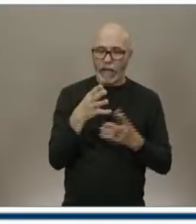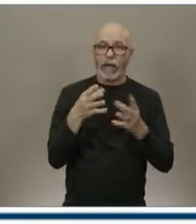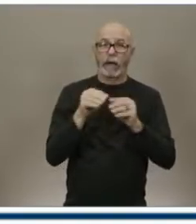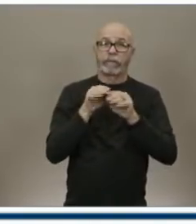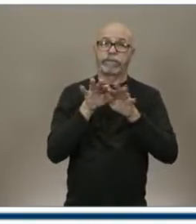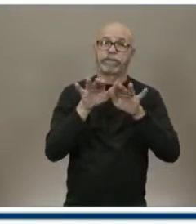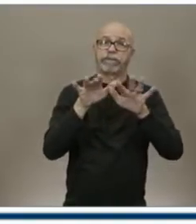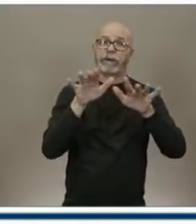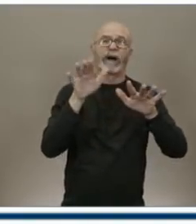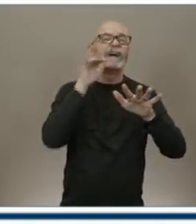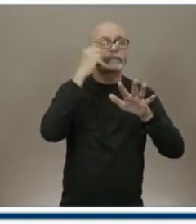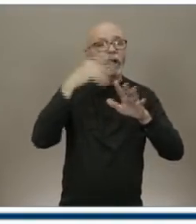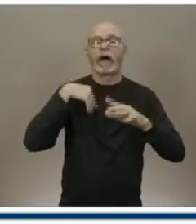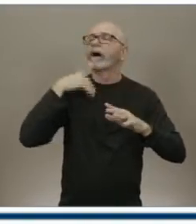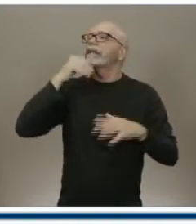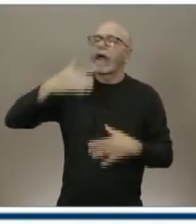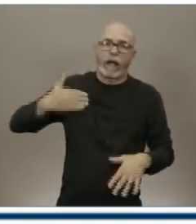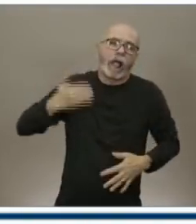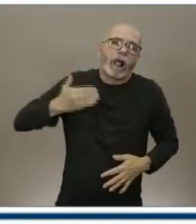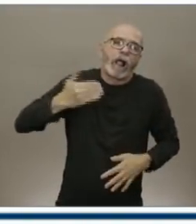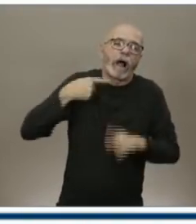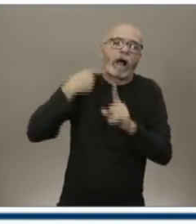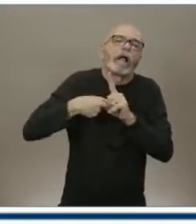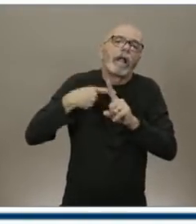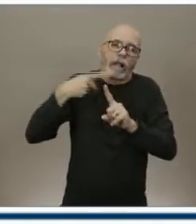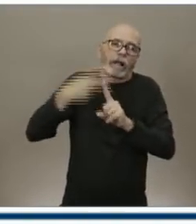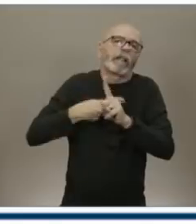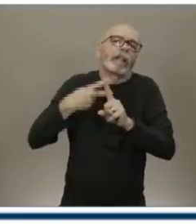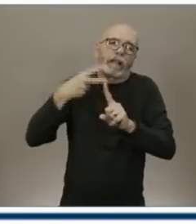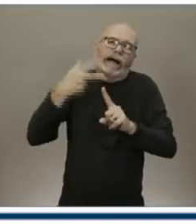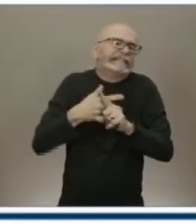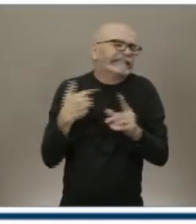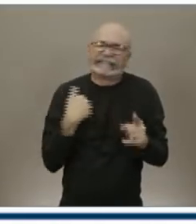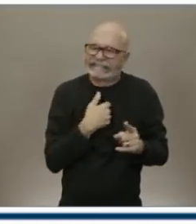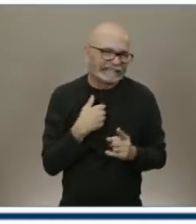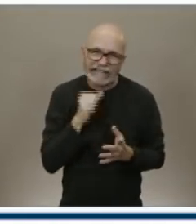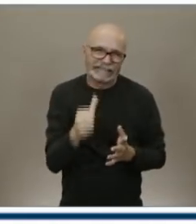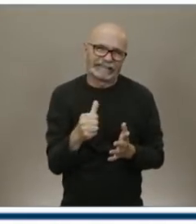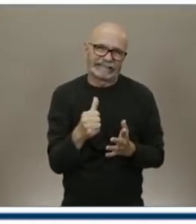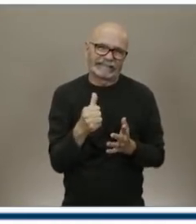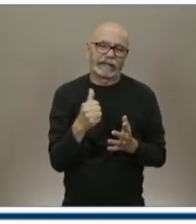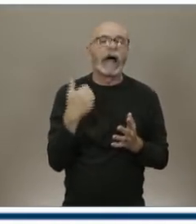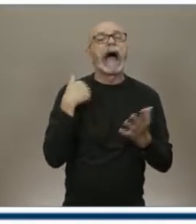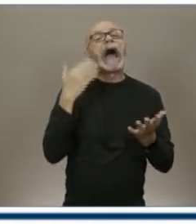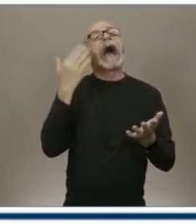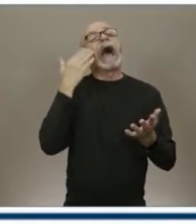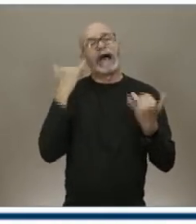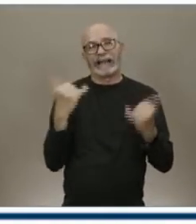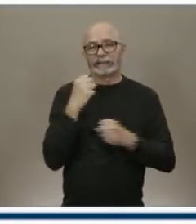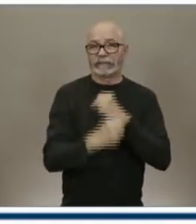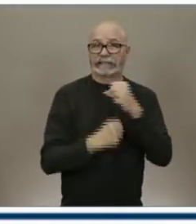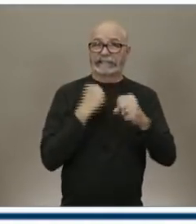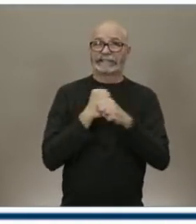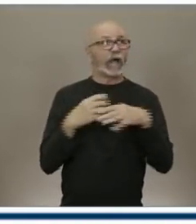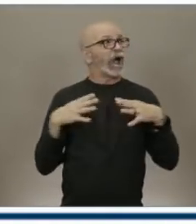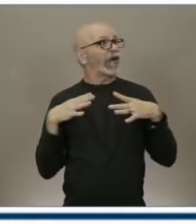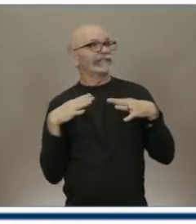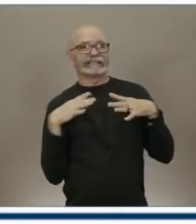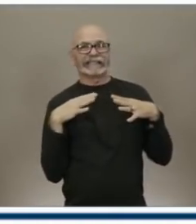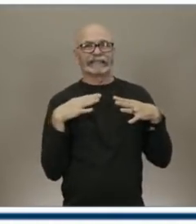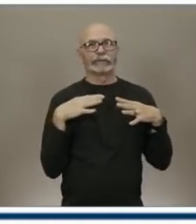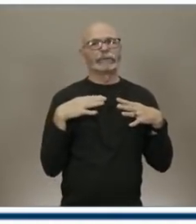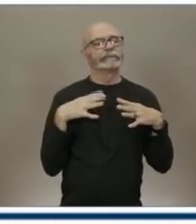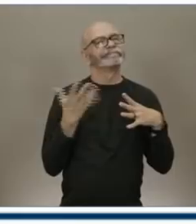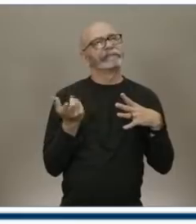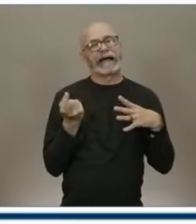We also recognize that we're approaching a time of year, the holiday season, that's going to have to be very different this